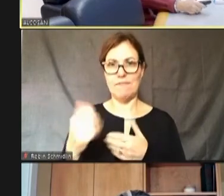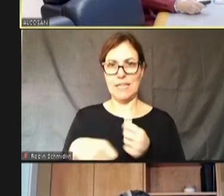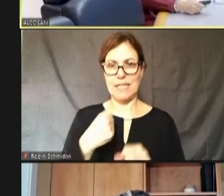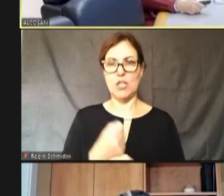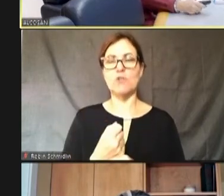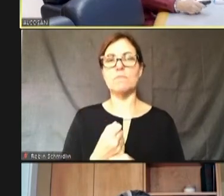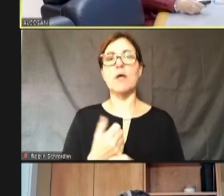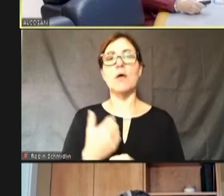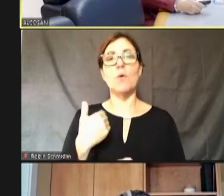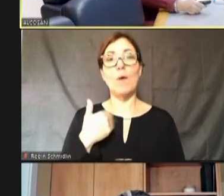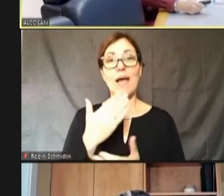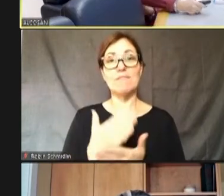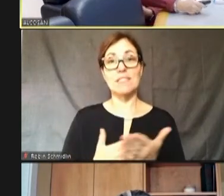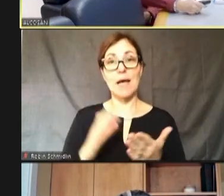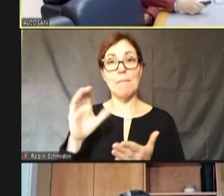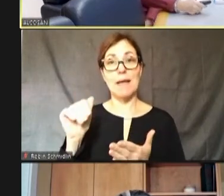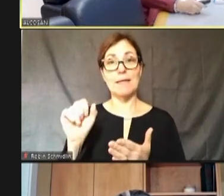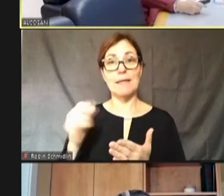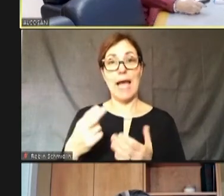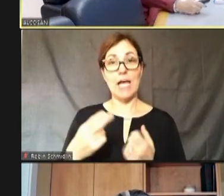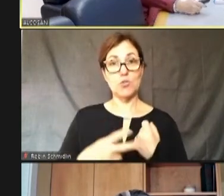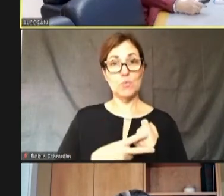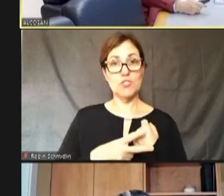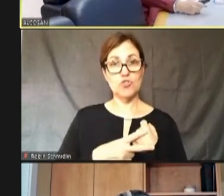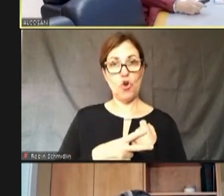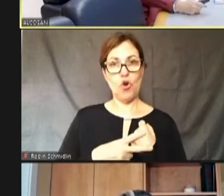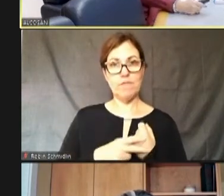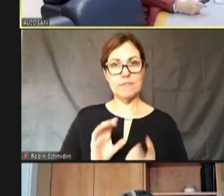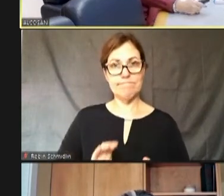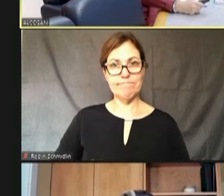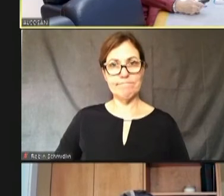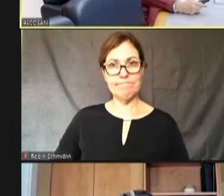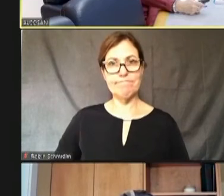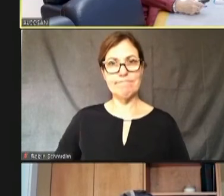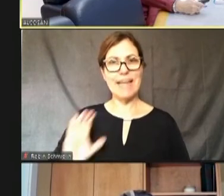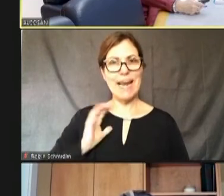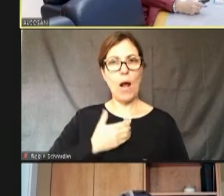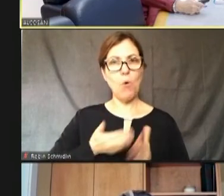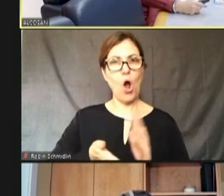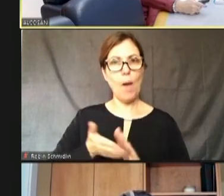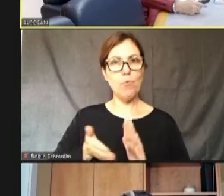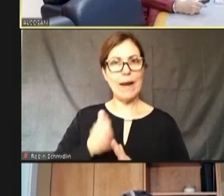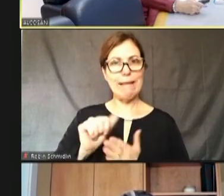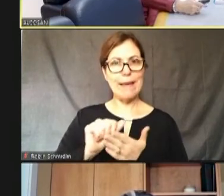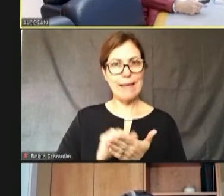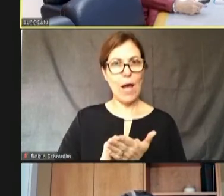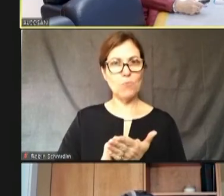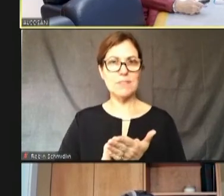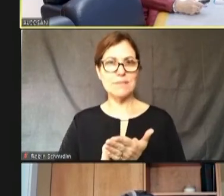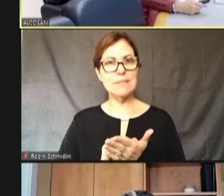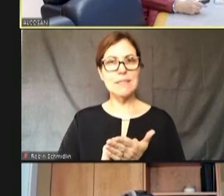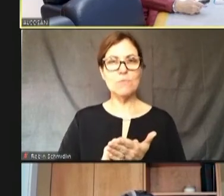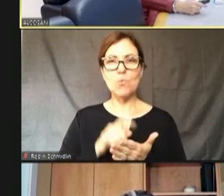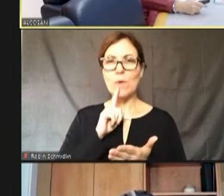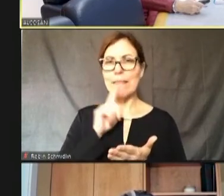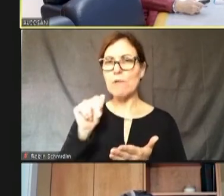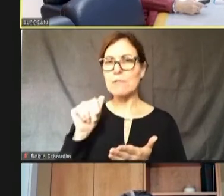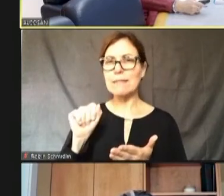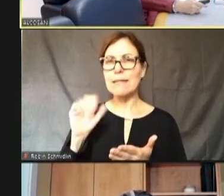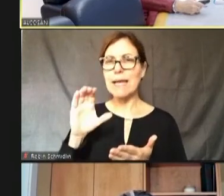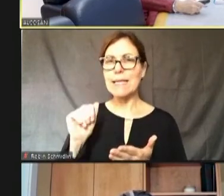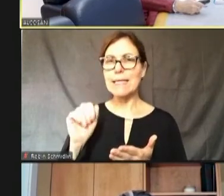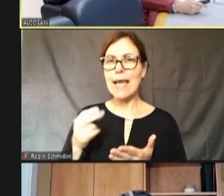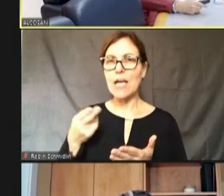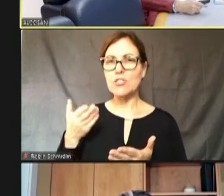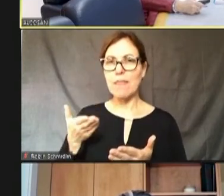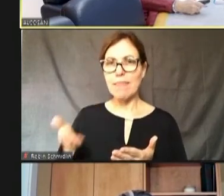cash reserves set aside in our operating account. They're not really reserves, but there is cash there. But we are going to need significant cash